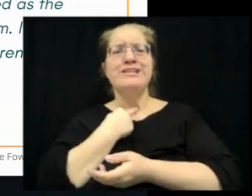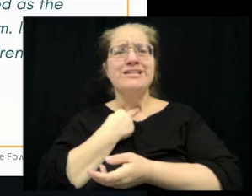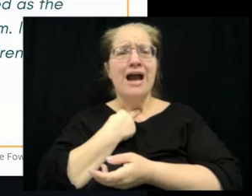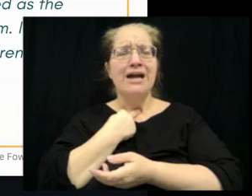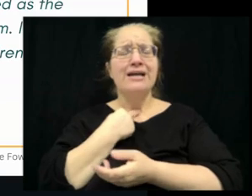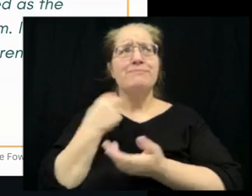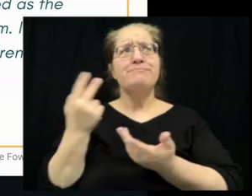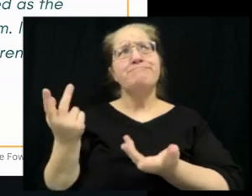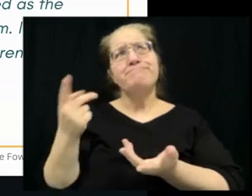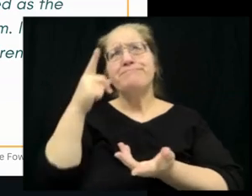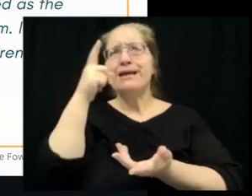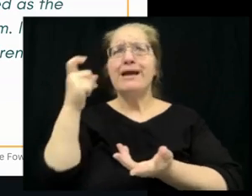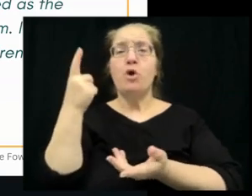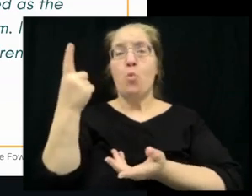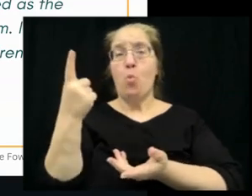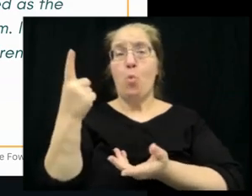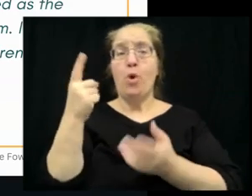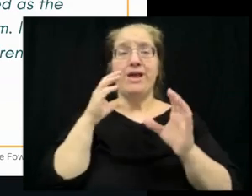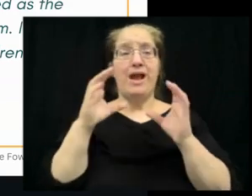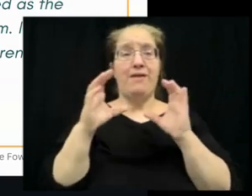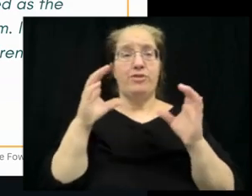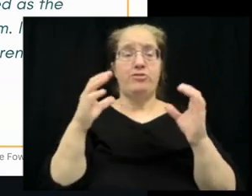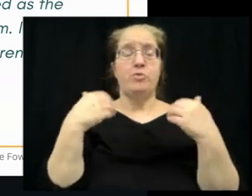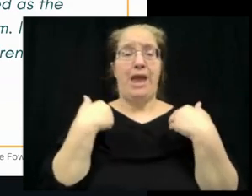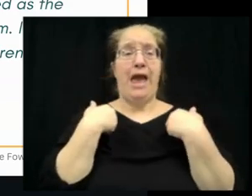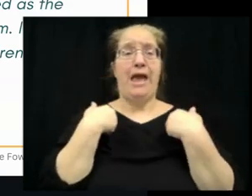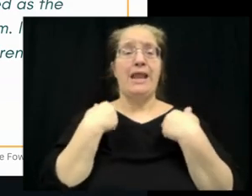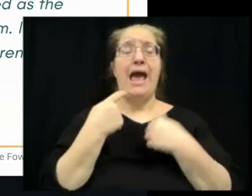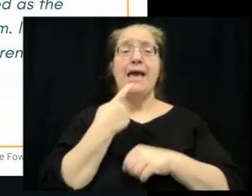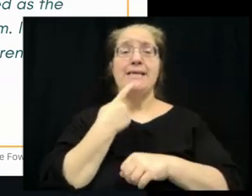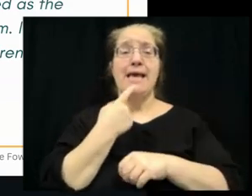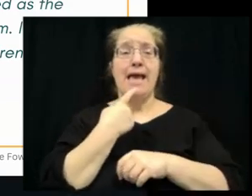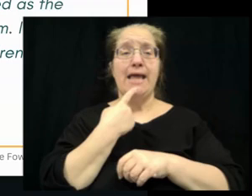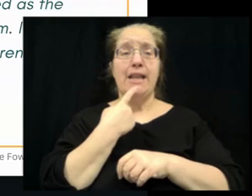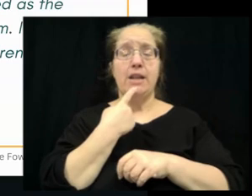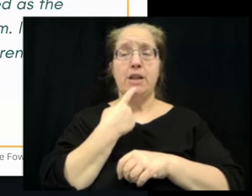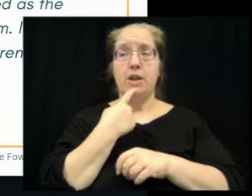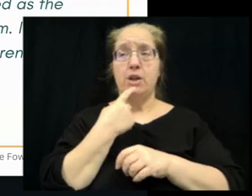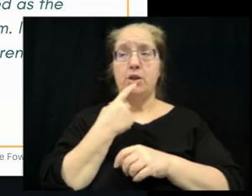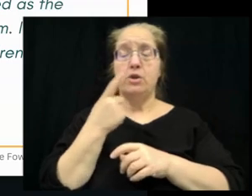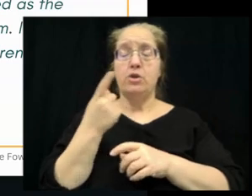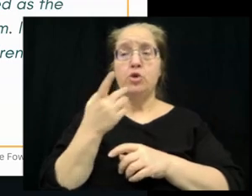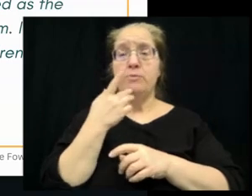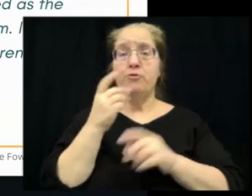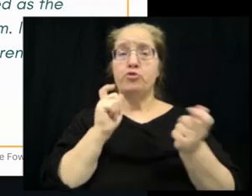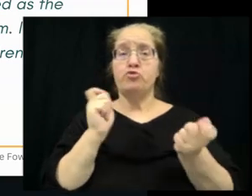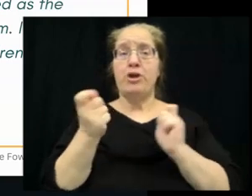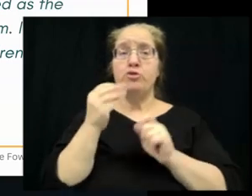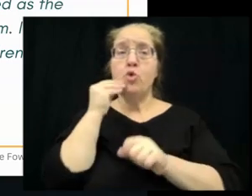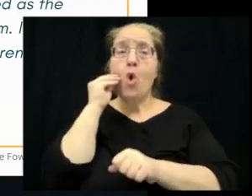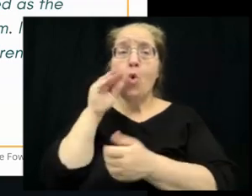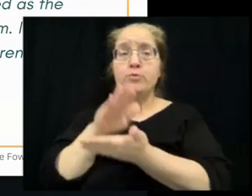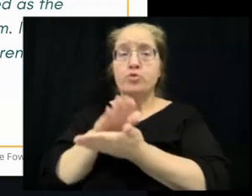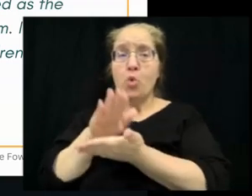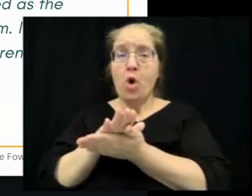because in one of the conversations that we had with our daughter, I asked her, I said, well, would you like to do homeschooling? Would you like to,